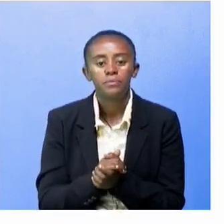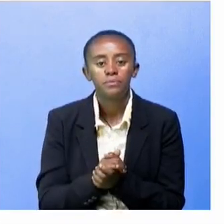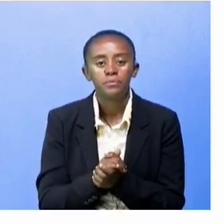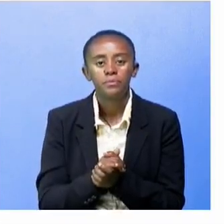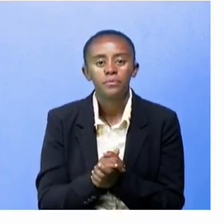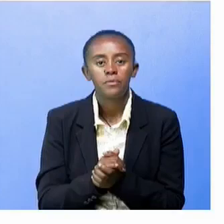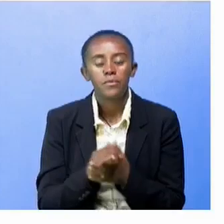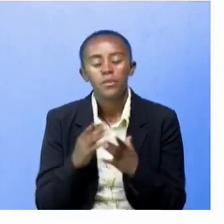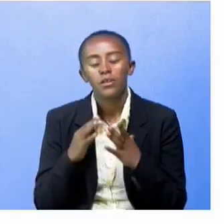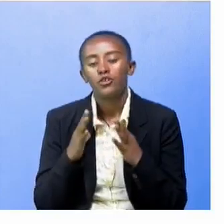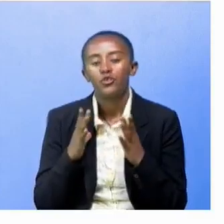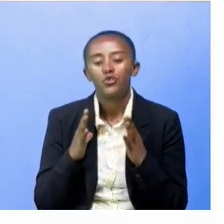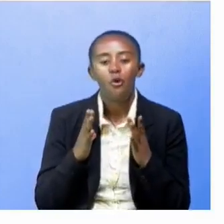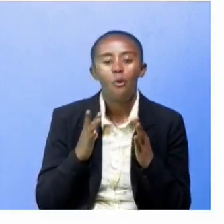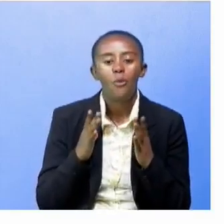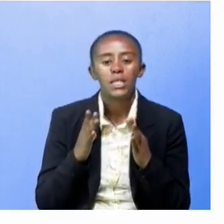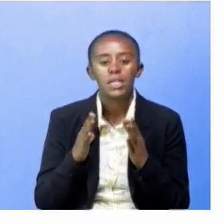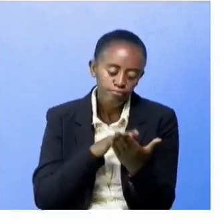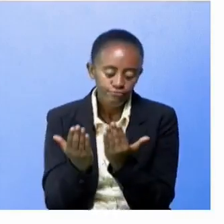enjoys